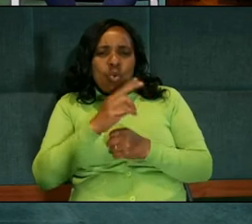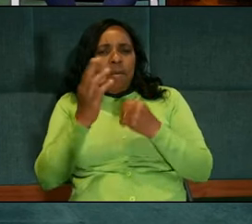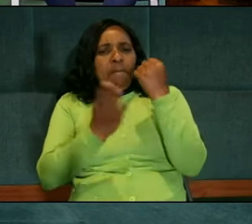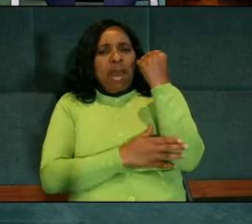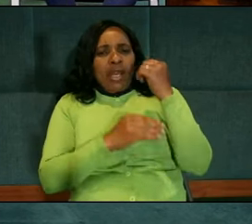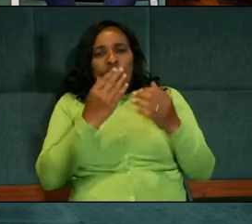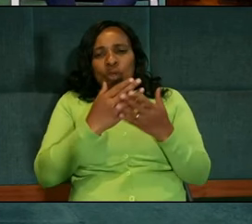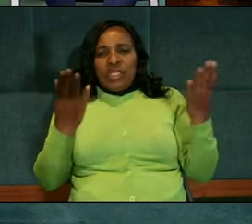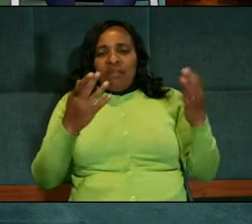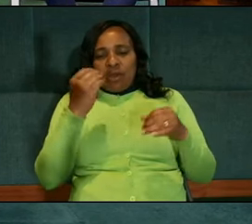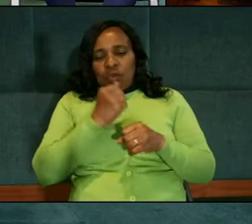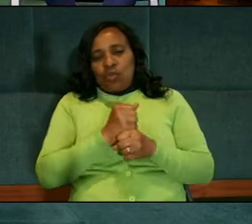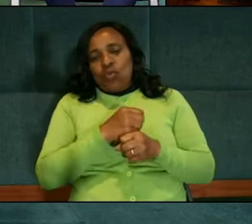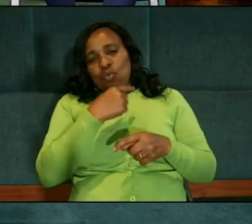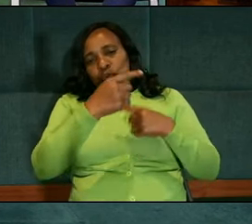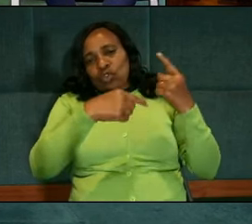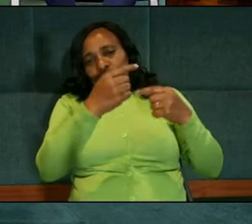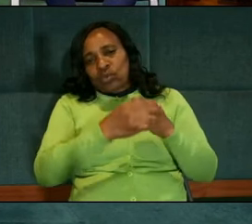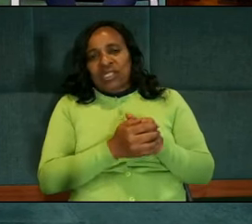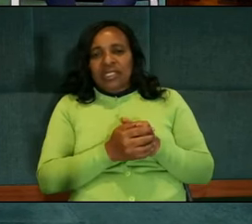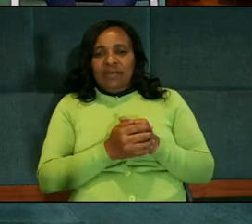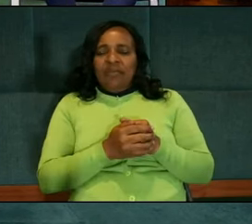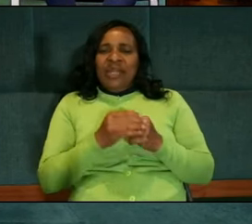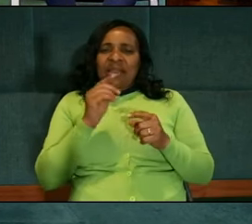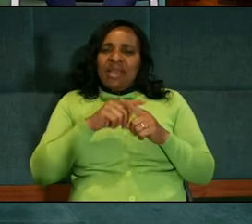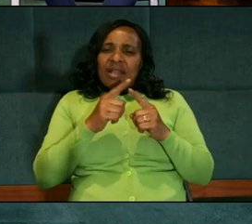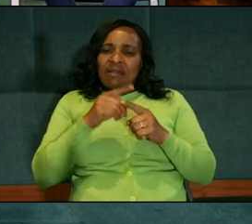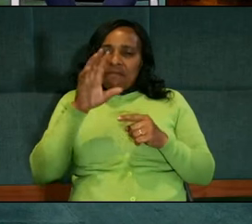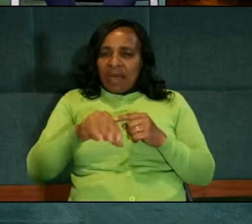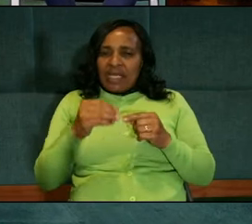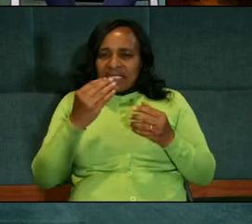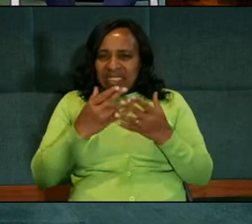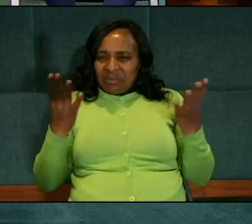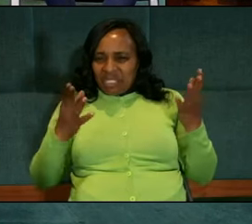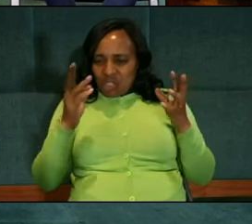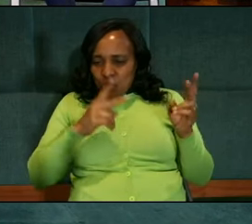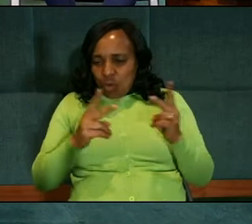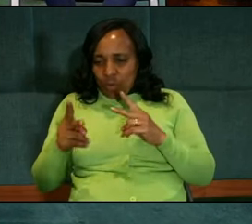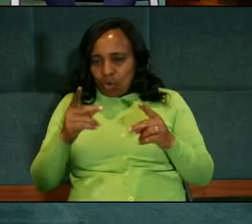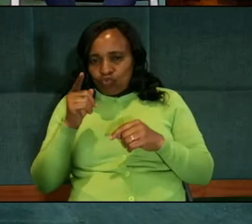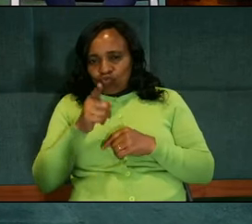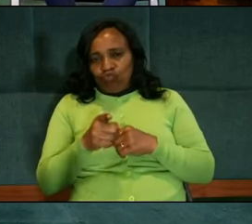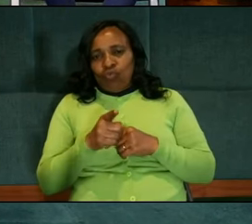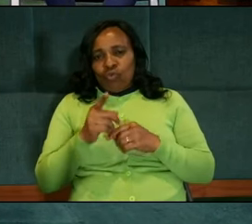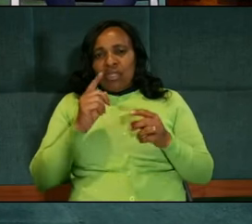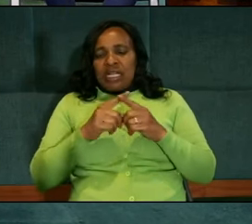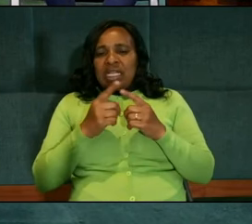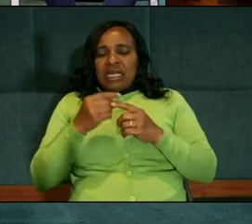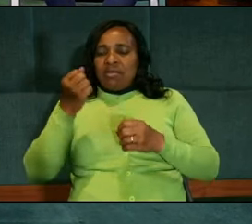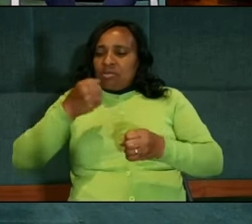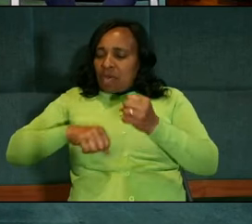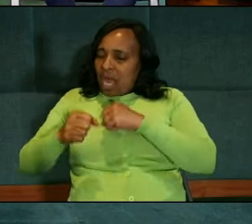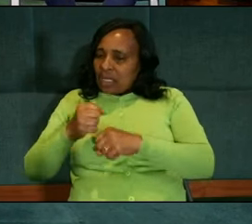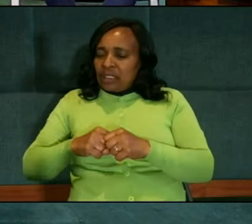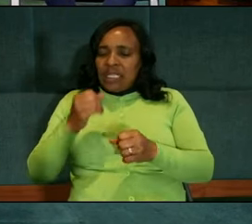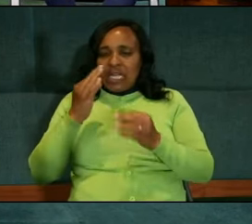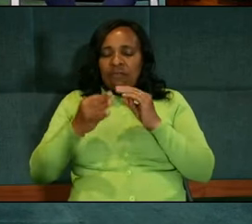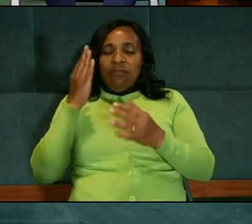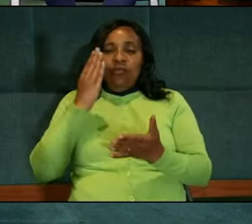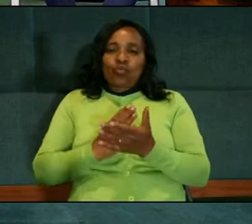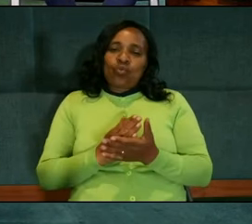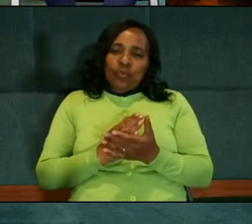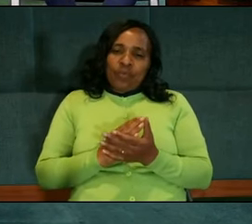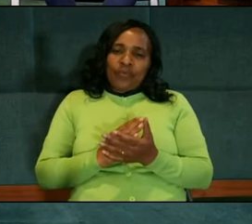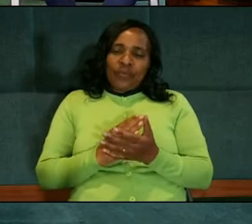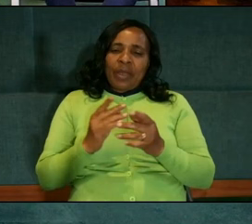doing whatever you can do. Mm-hmm. It might find that it's something that's just natural to you, mm-hmm. and they can do it too if they tried, but